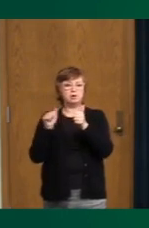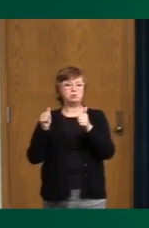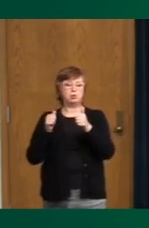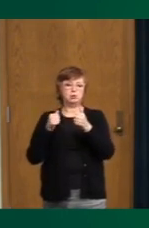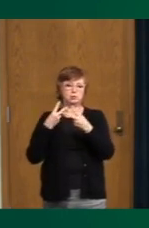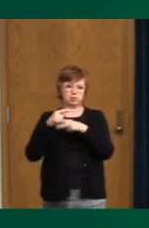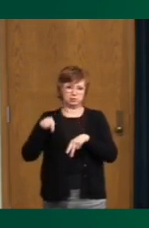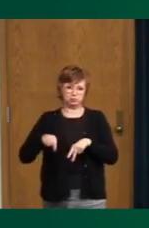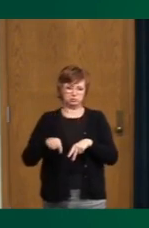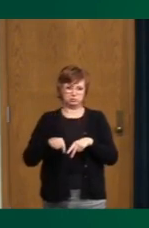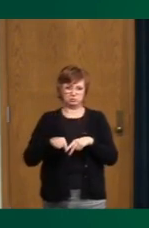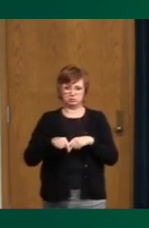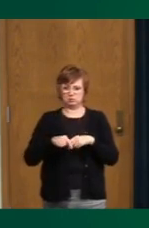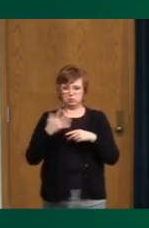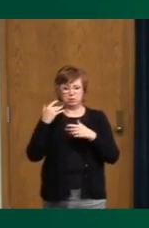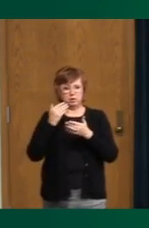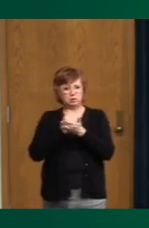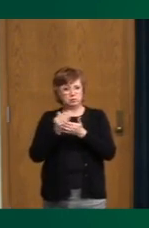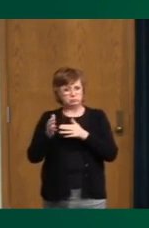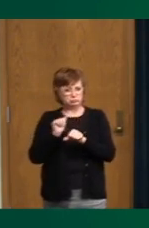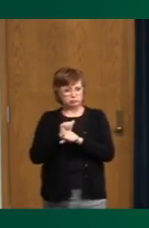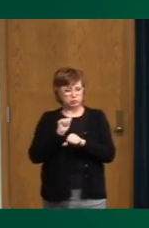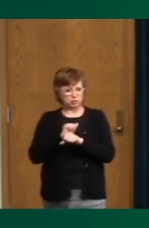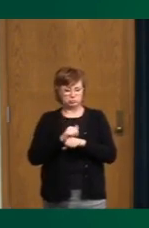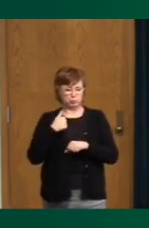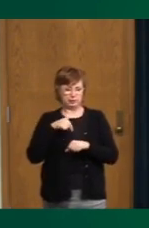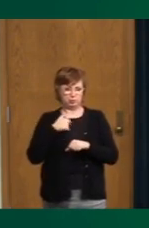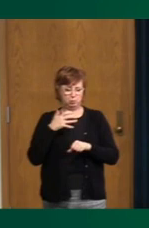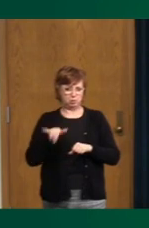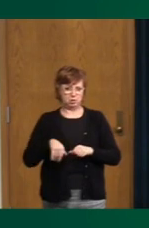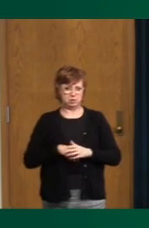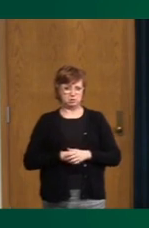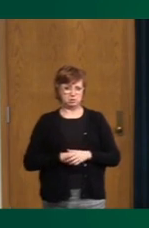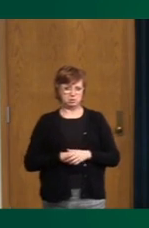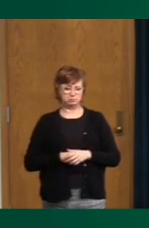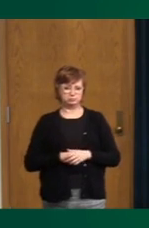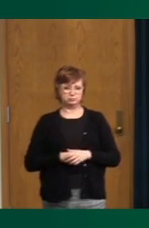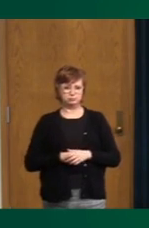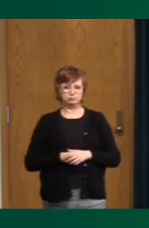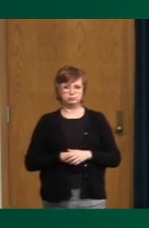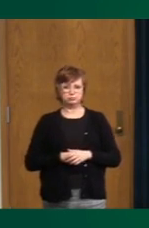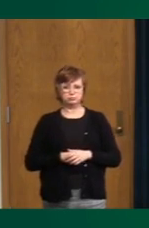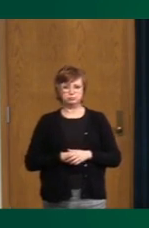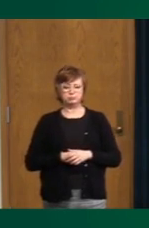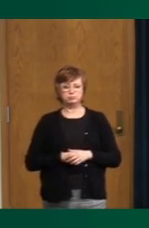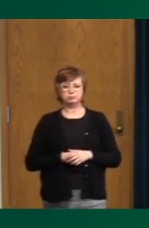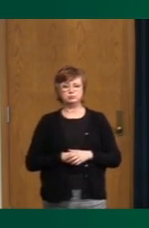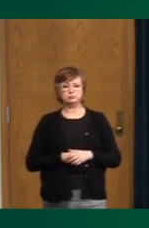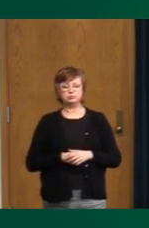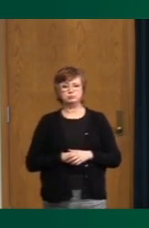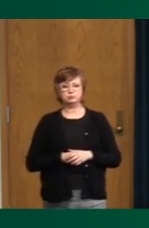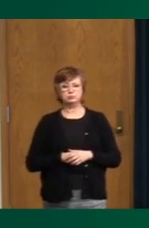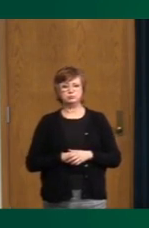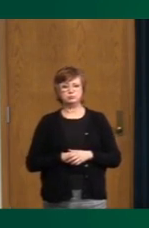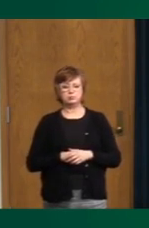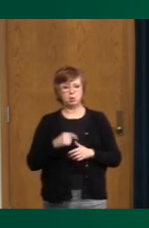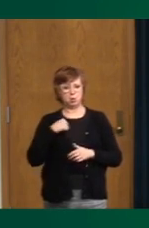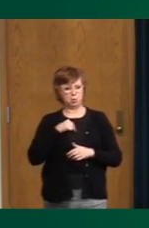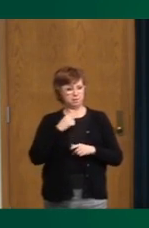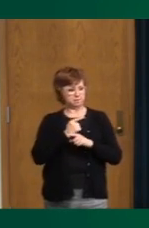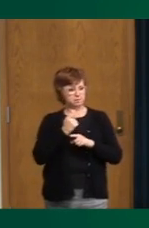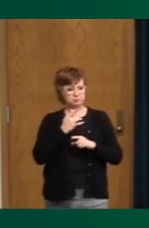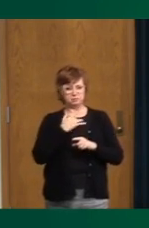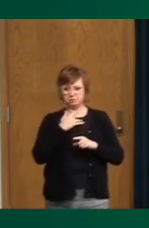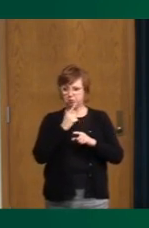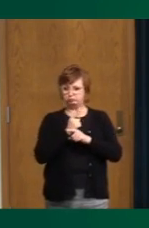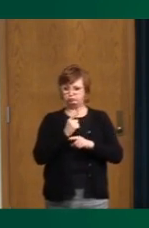put at risk tens of thousands of more jobs here in the province. That is the approach that we're taking. We feel it is the right approach. We